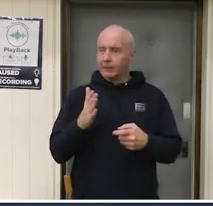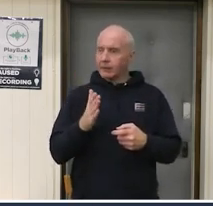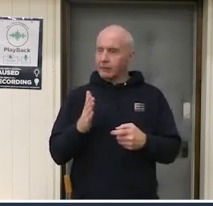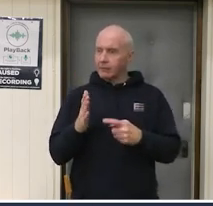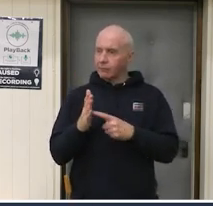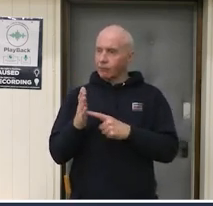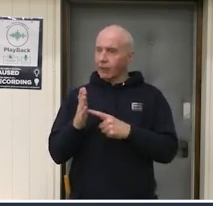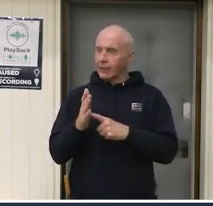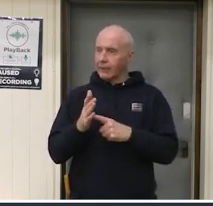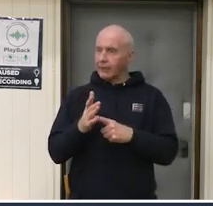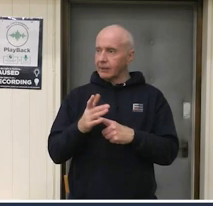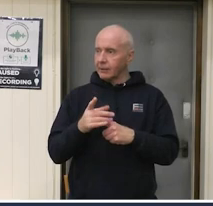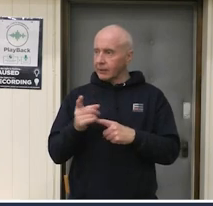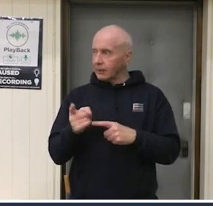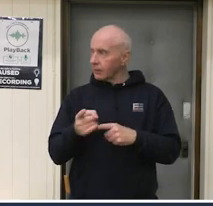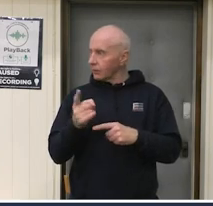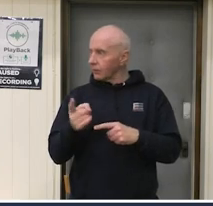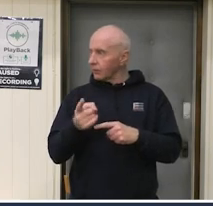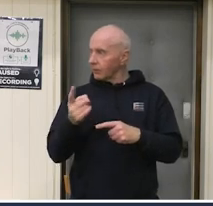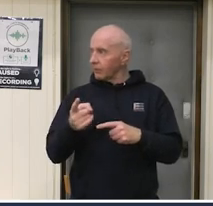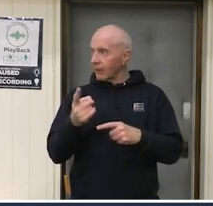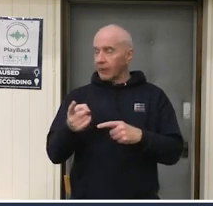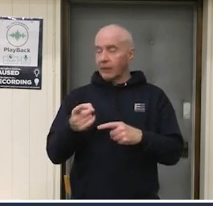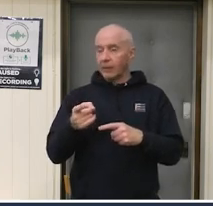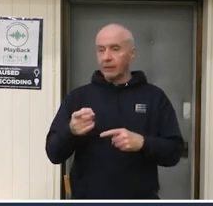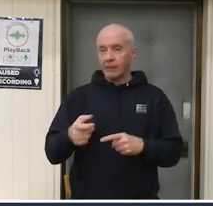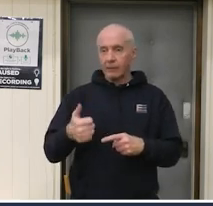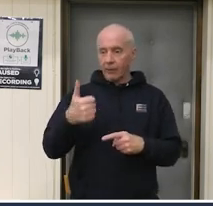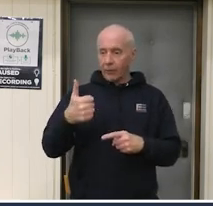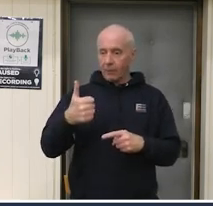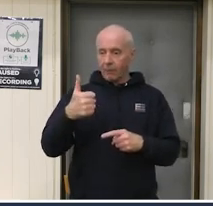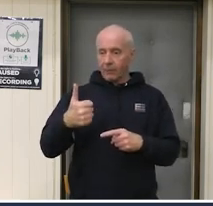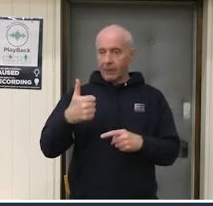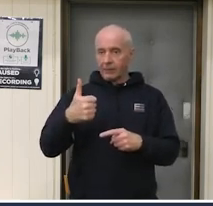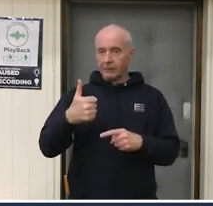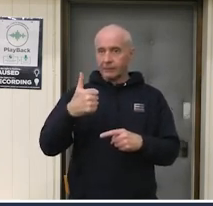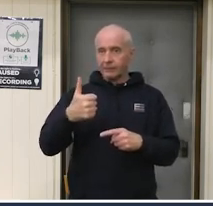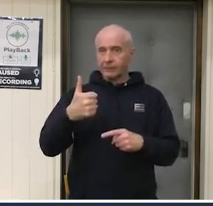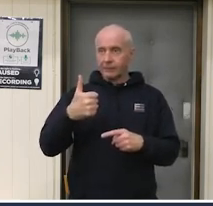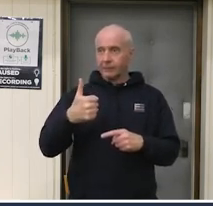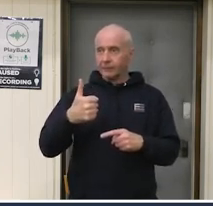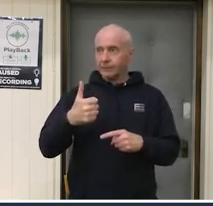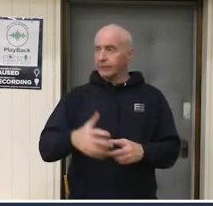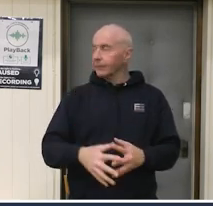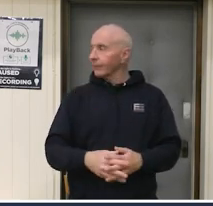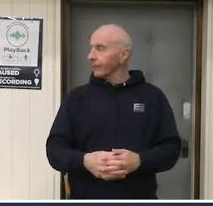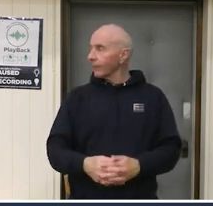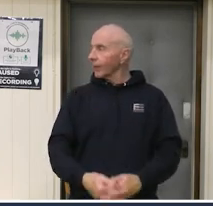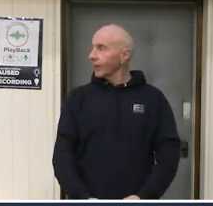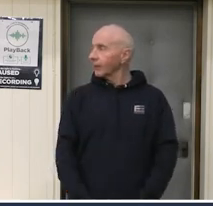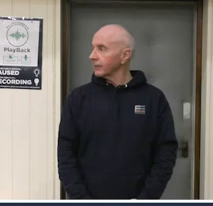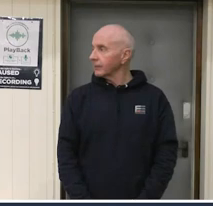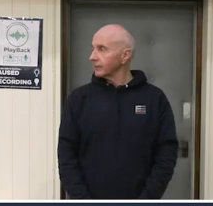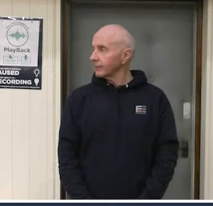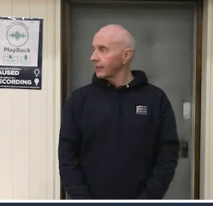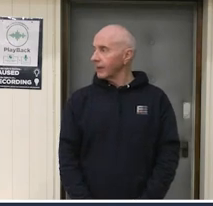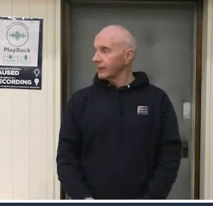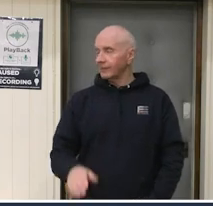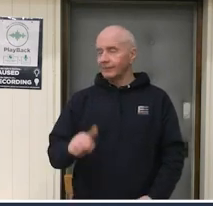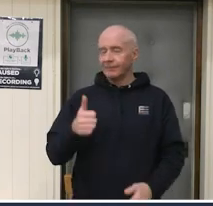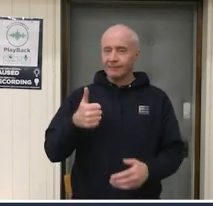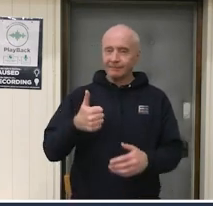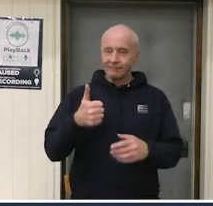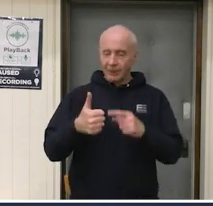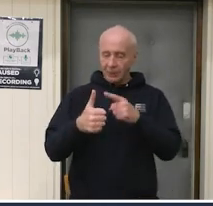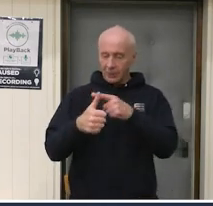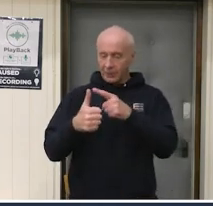got a current-carrying wire, so if you all hold your thumbs up, right? I only do this for a bit of self-validation, right?